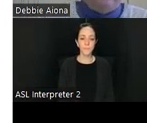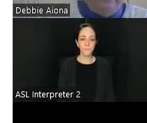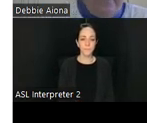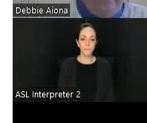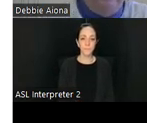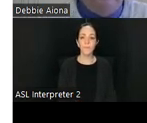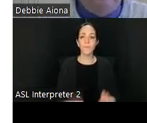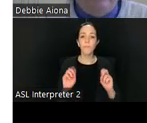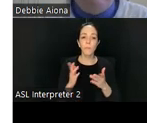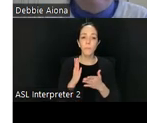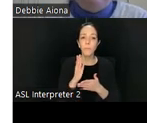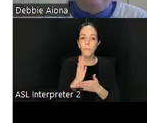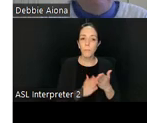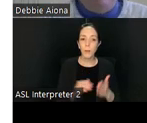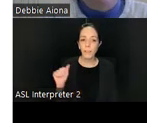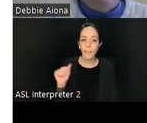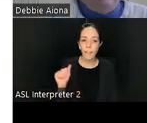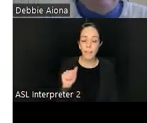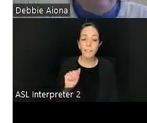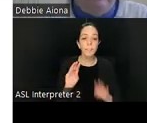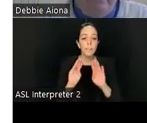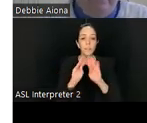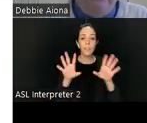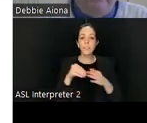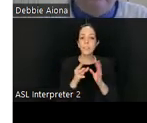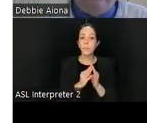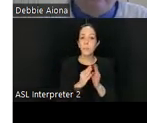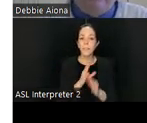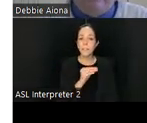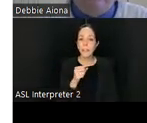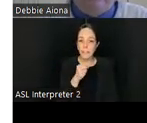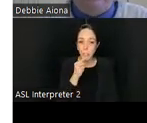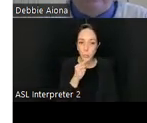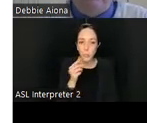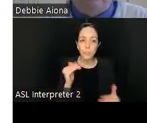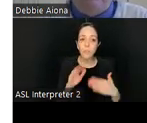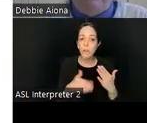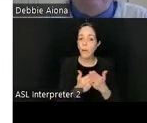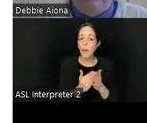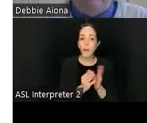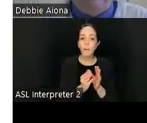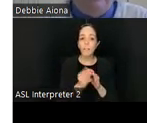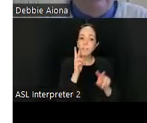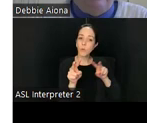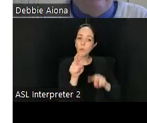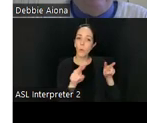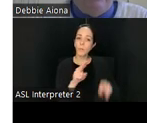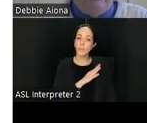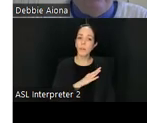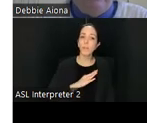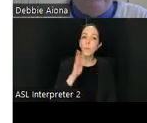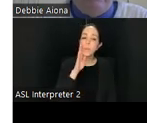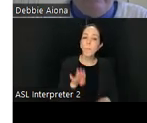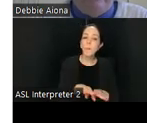Okay, section A, transparency in meetings and hearings. All meetings of the oversight board shall be open to the public except